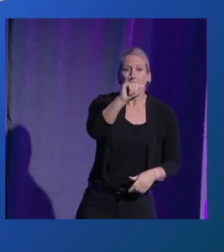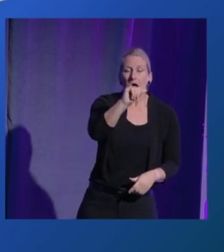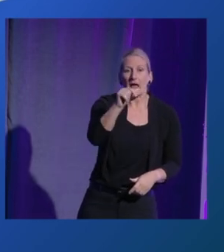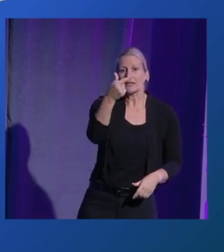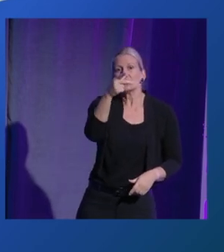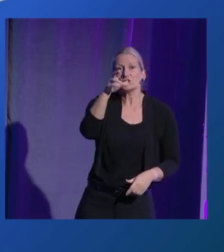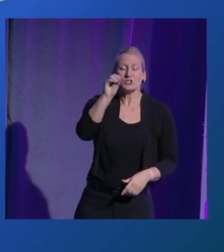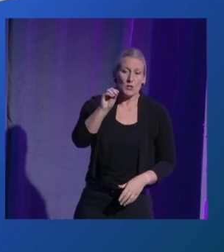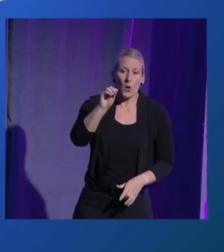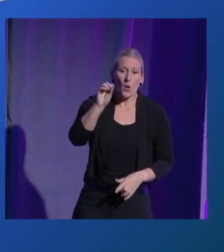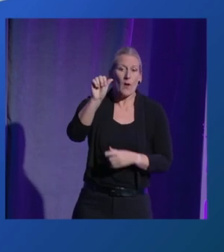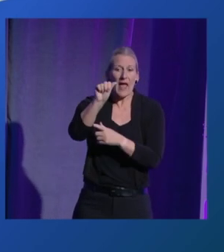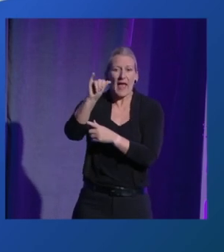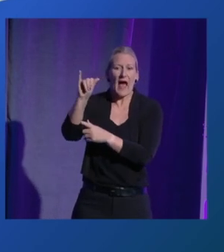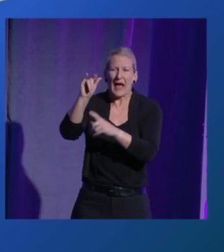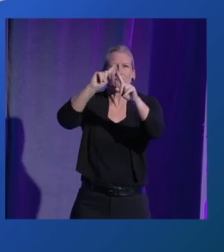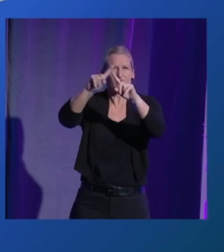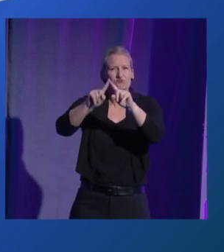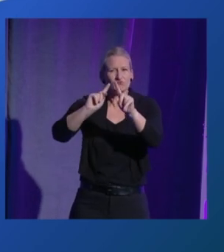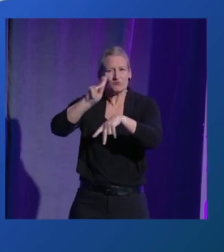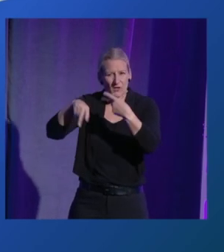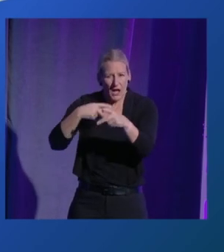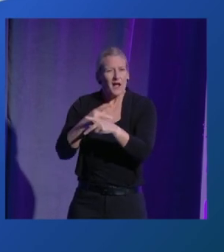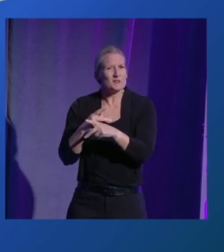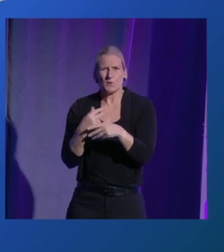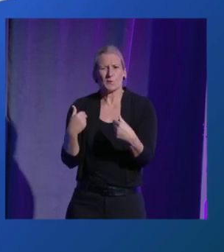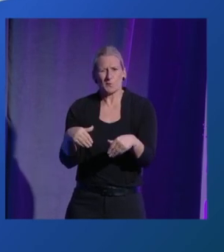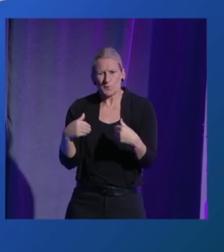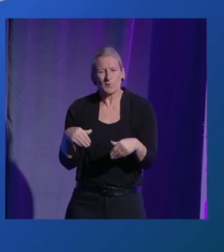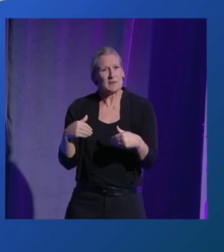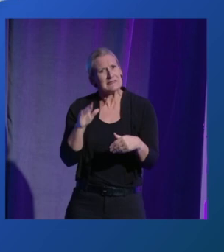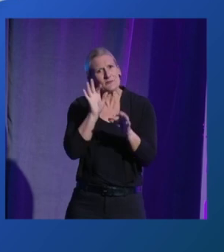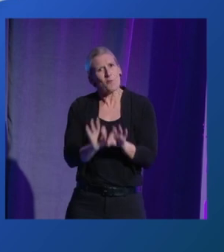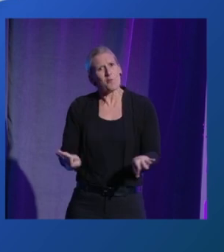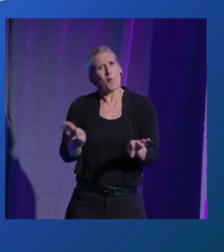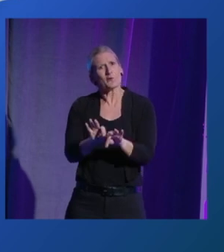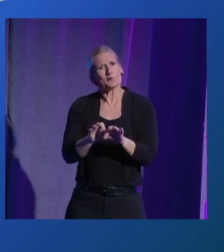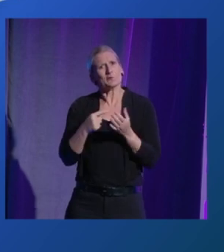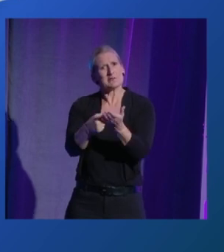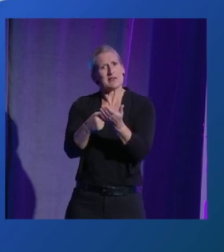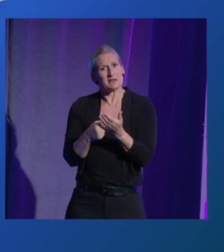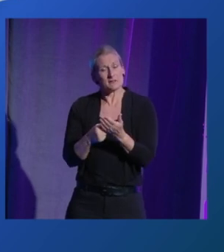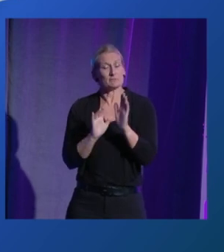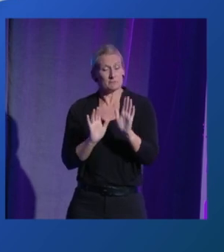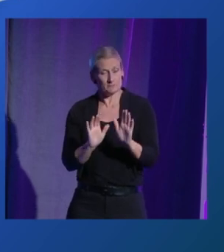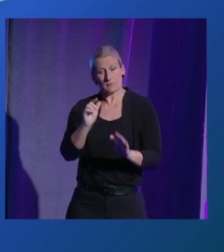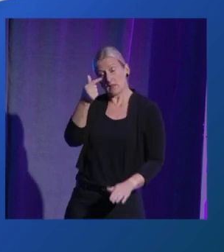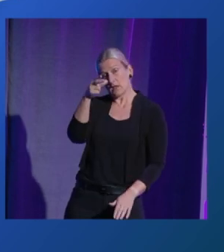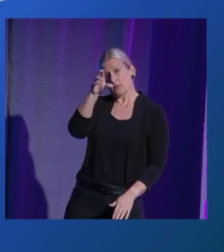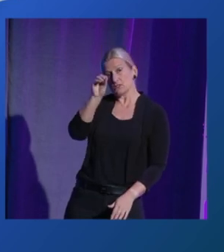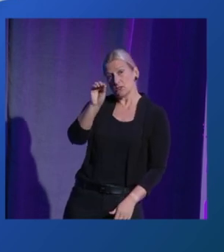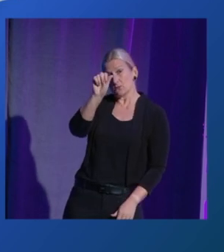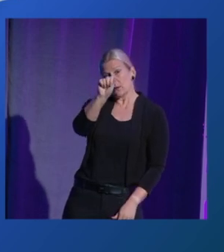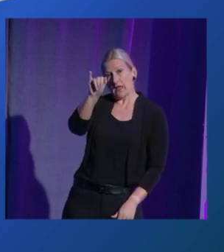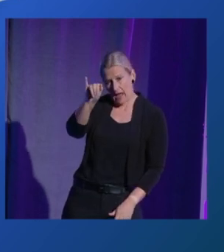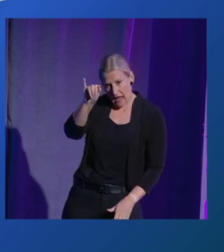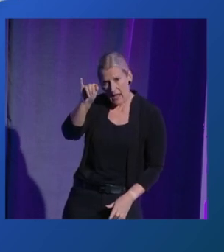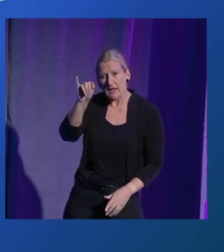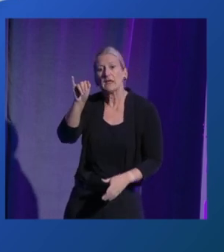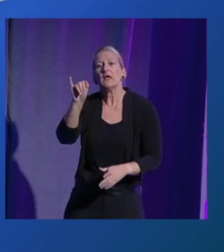Ai and and so on um I think it's important to talk about and gei a subfield of